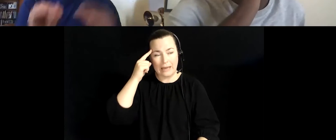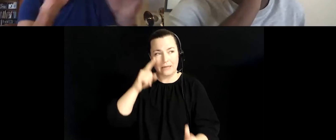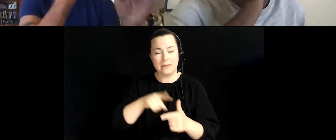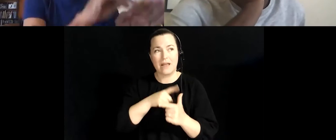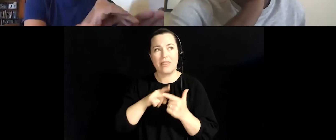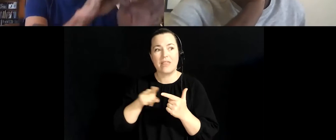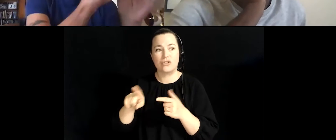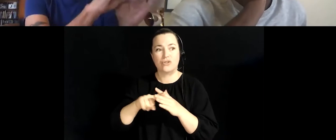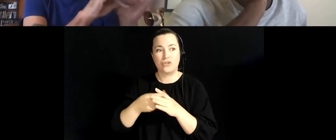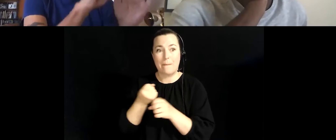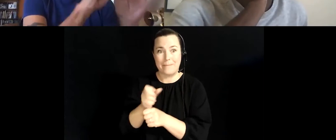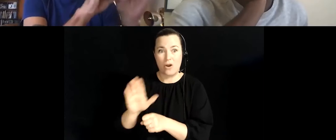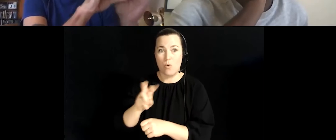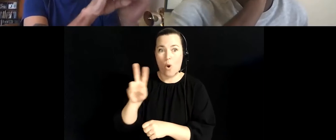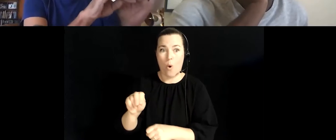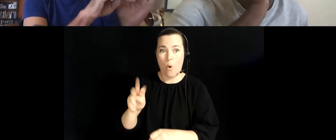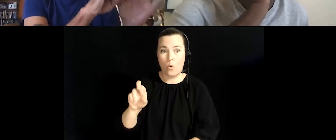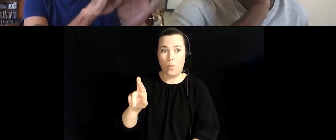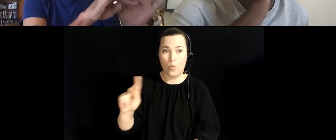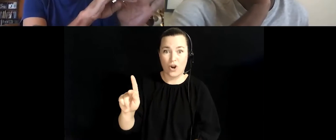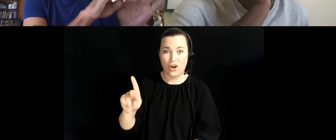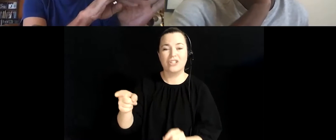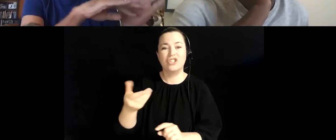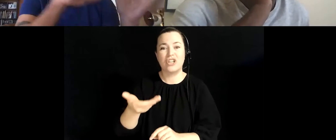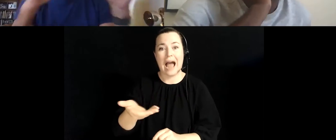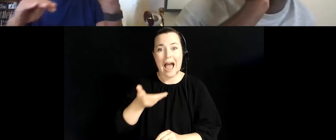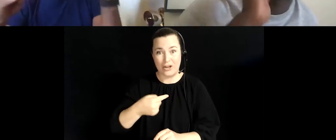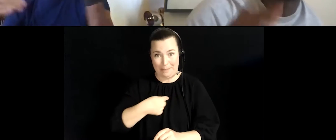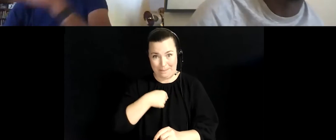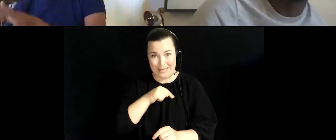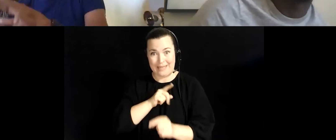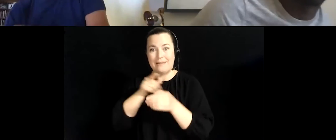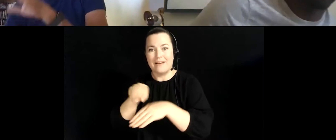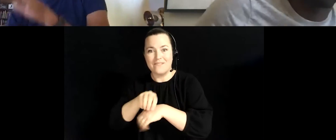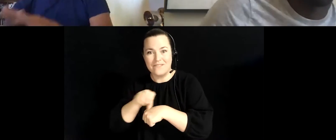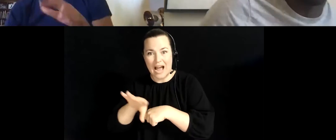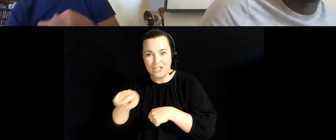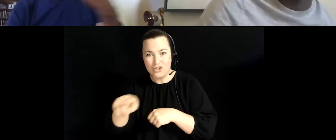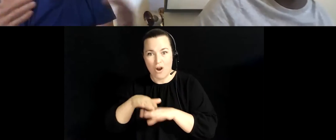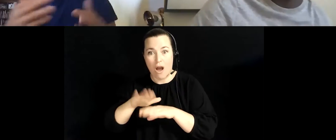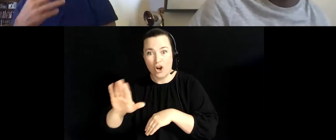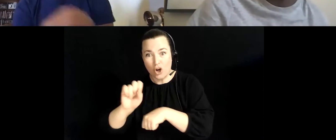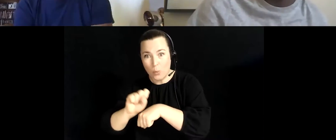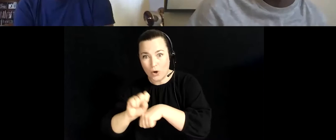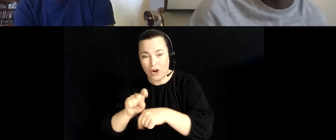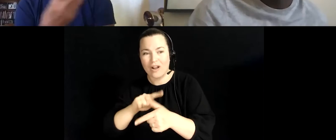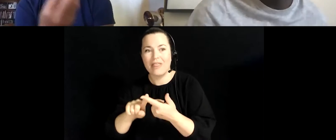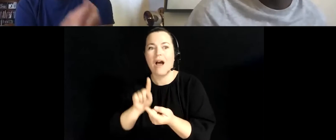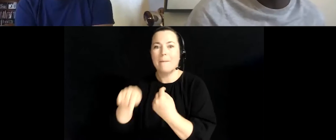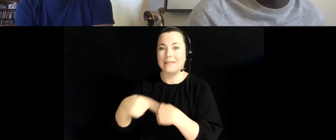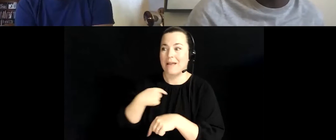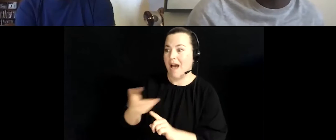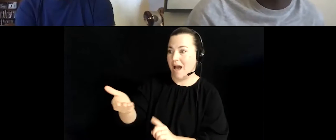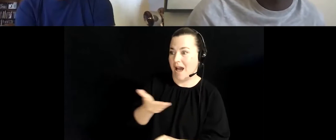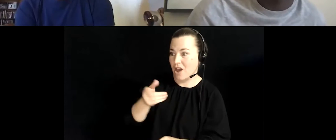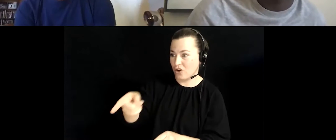and then hiring me to advise her on her own work, and then me hiring her to be a performer and